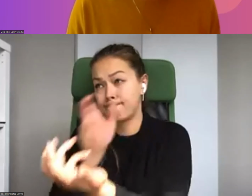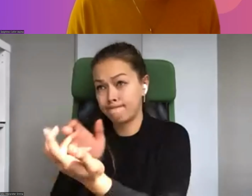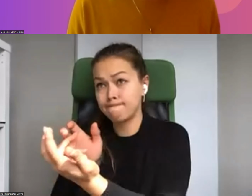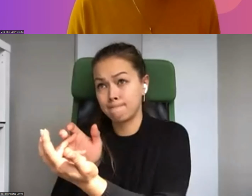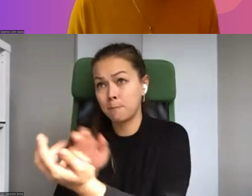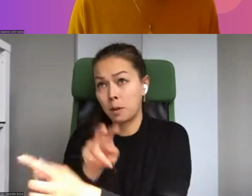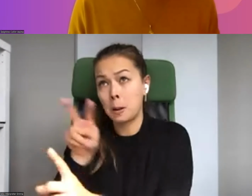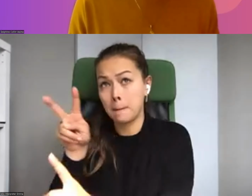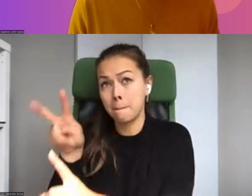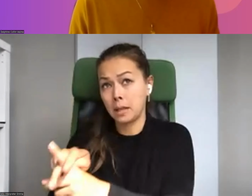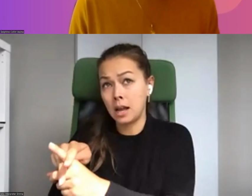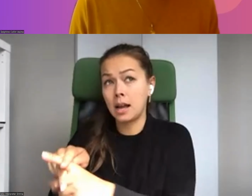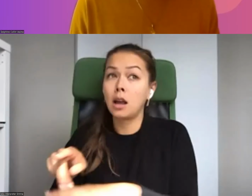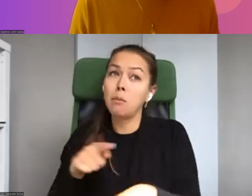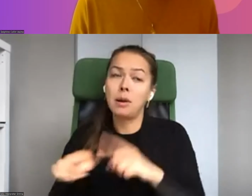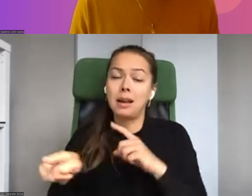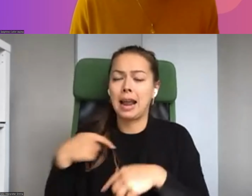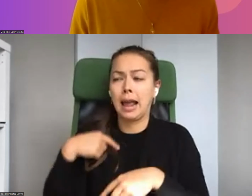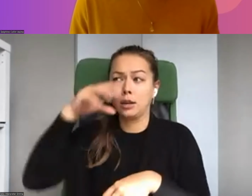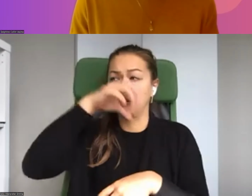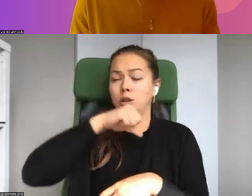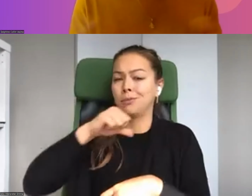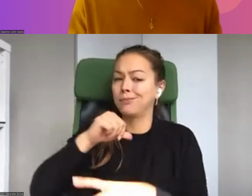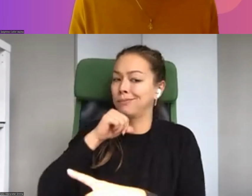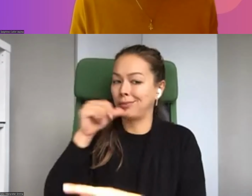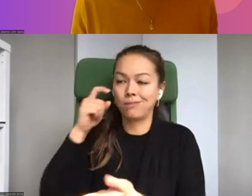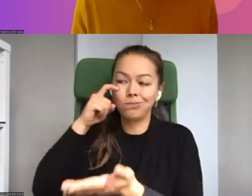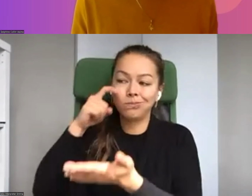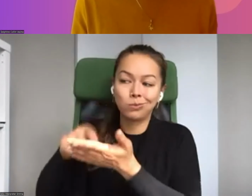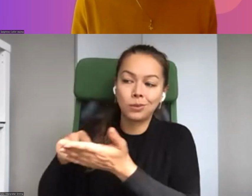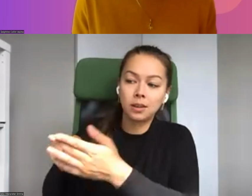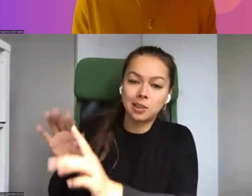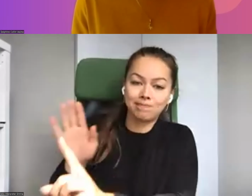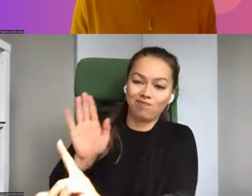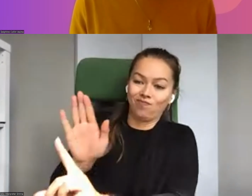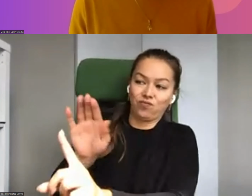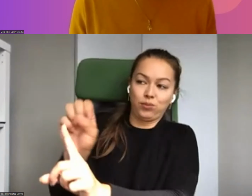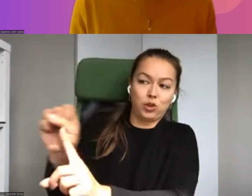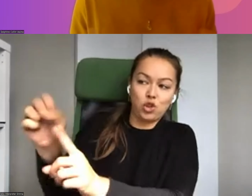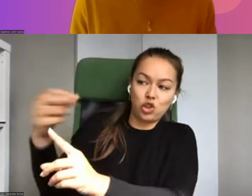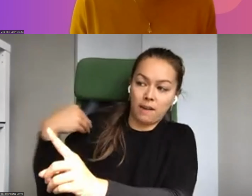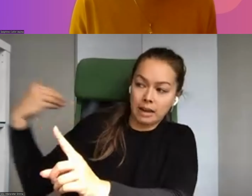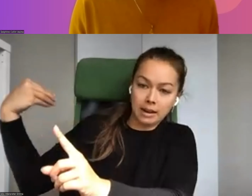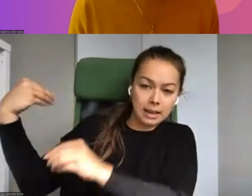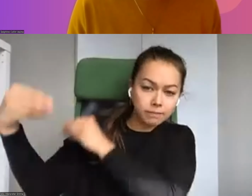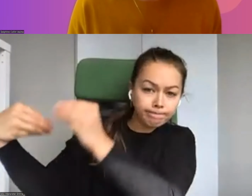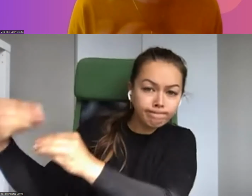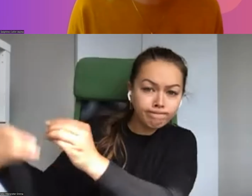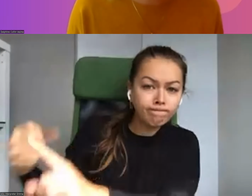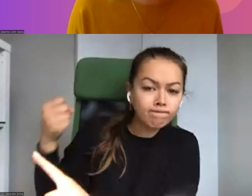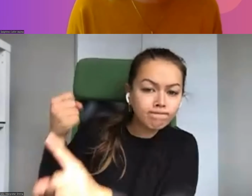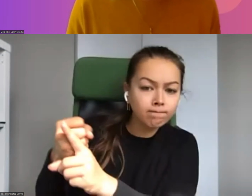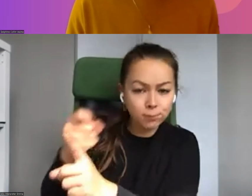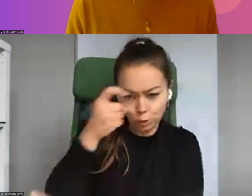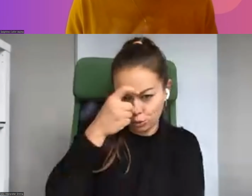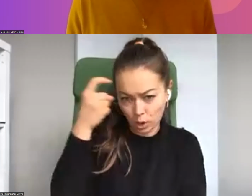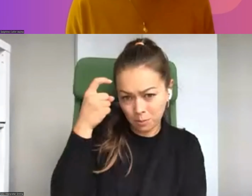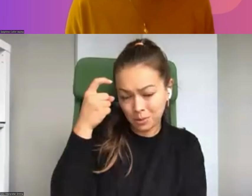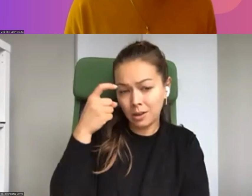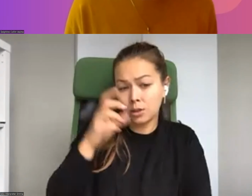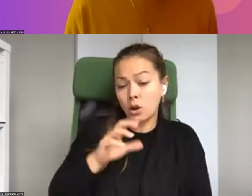traumas. So I would say that for me, the ARC is a good starting point, but there's still more reflection to be